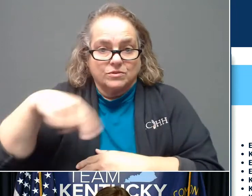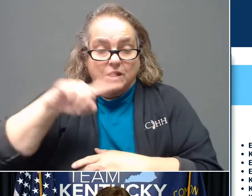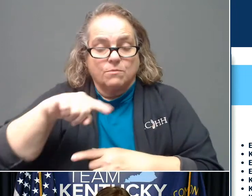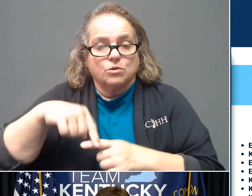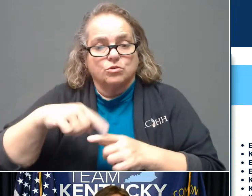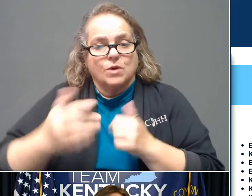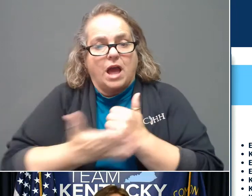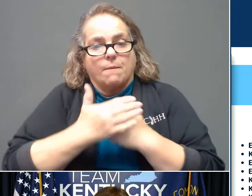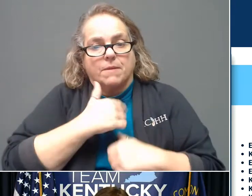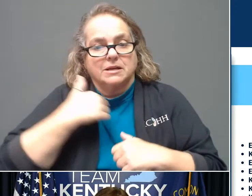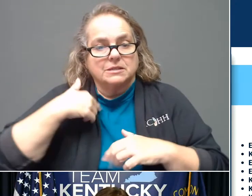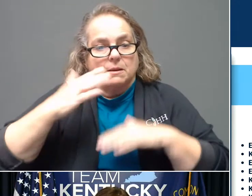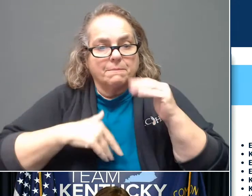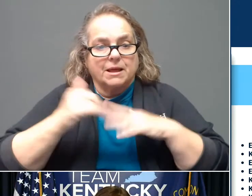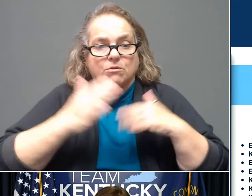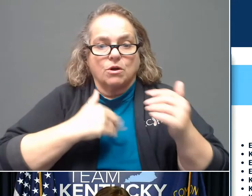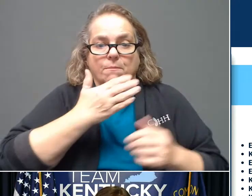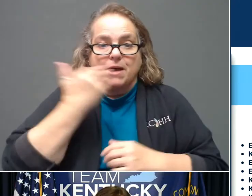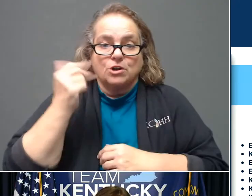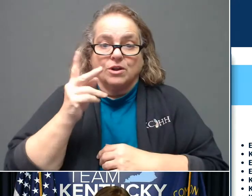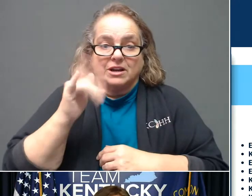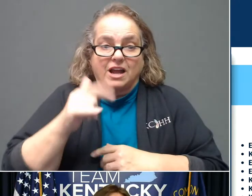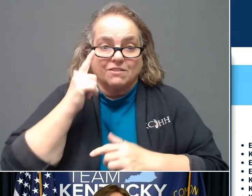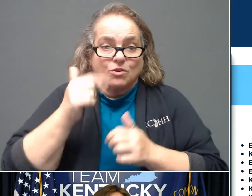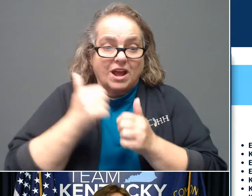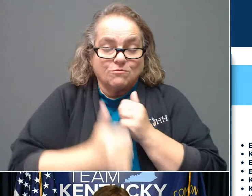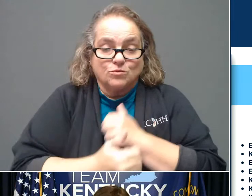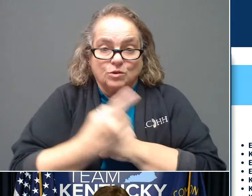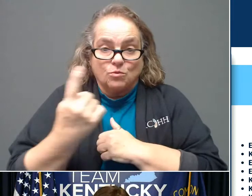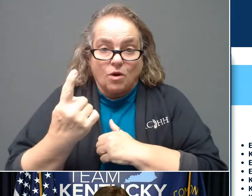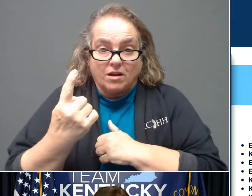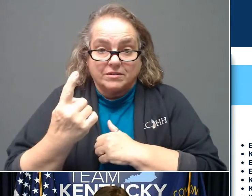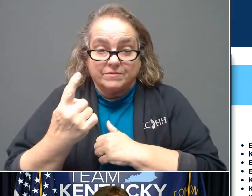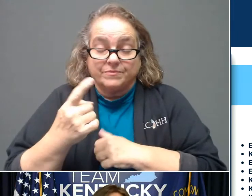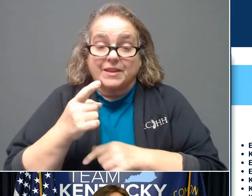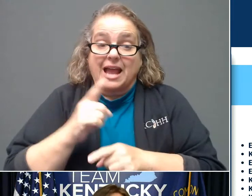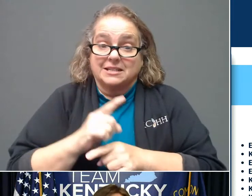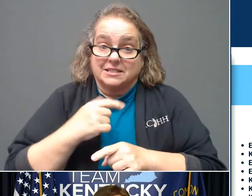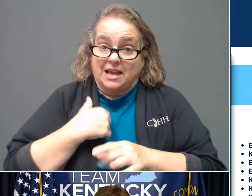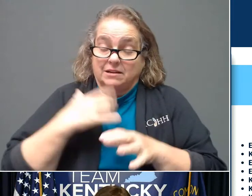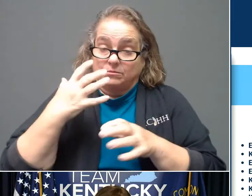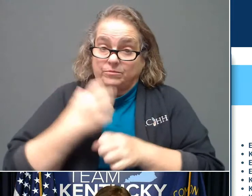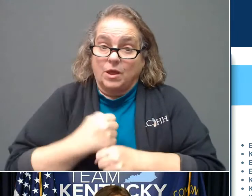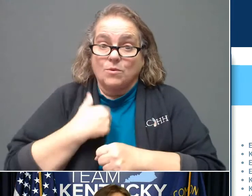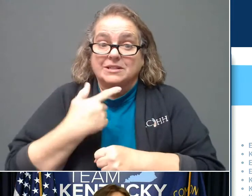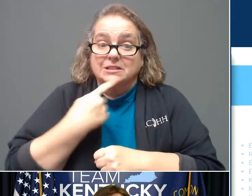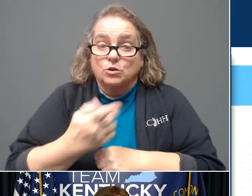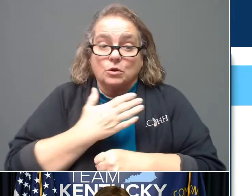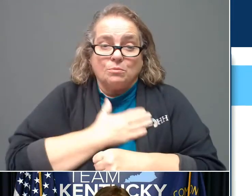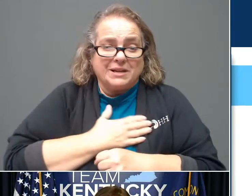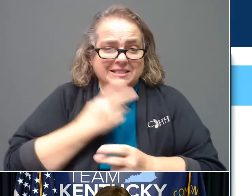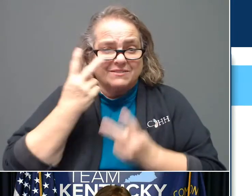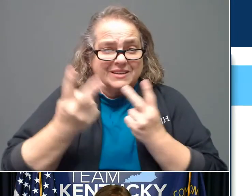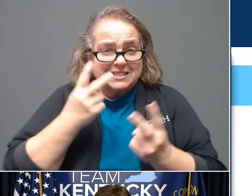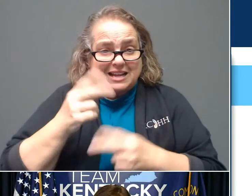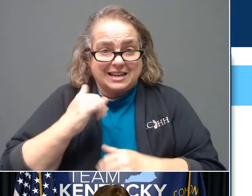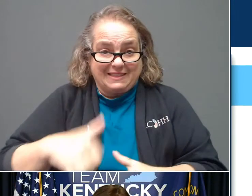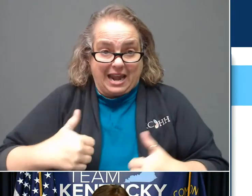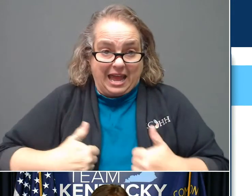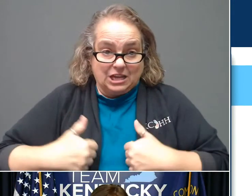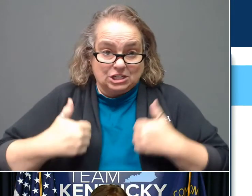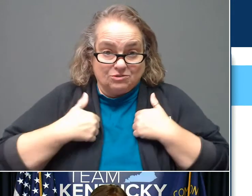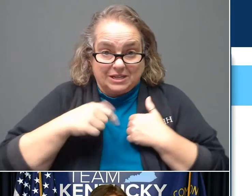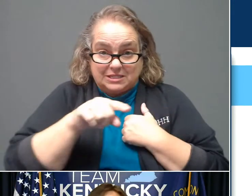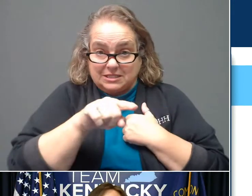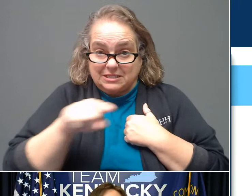everyone. So as I wrap up, let me recap and tell you to please visit the address on the screen as soon as possible, but certainly